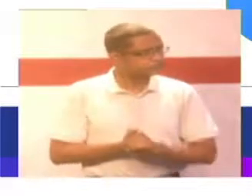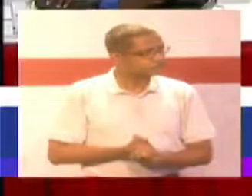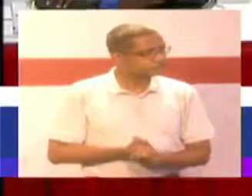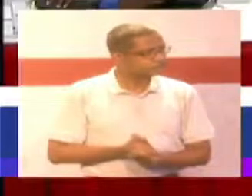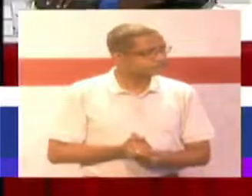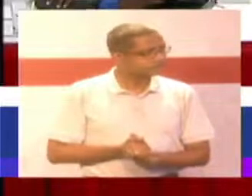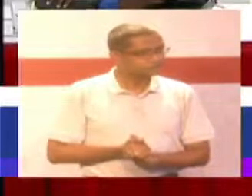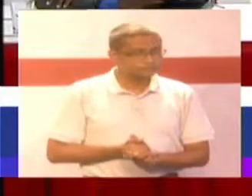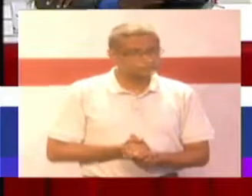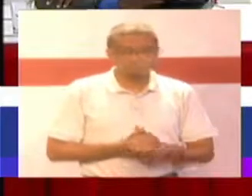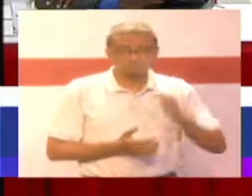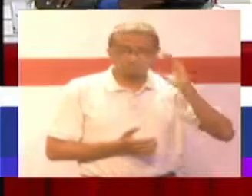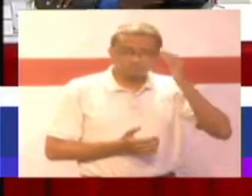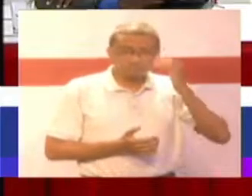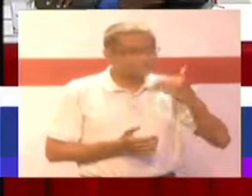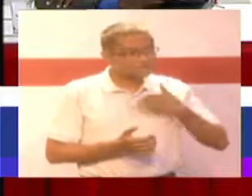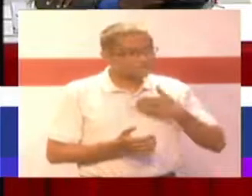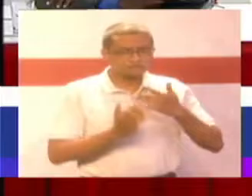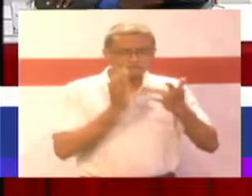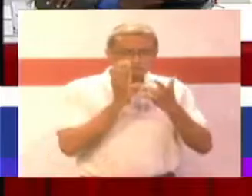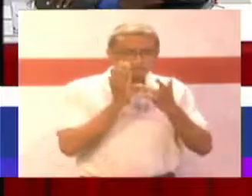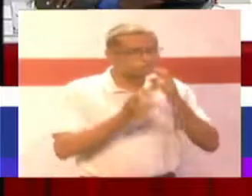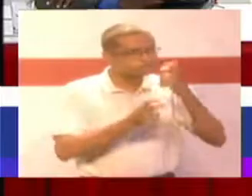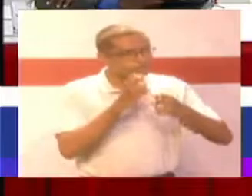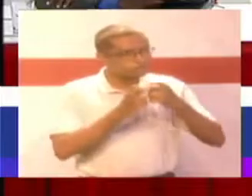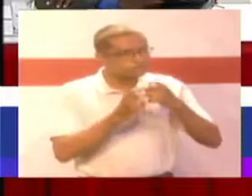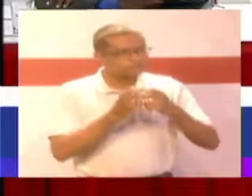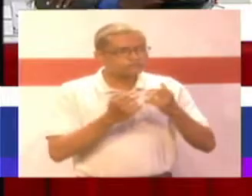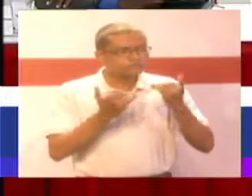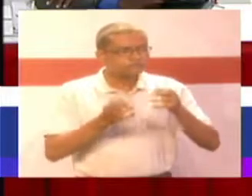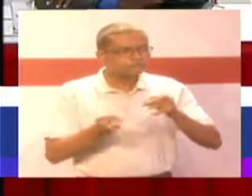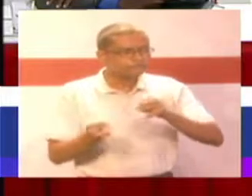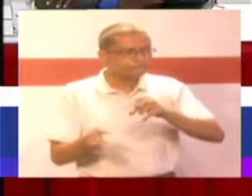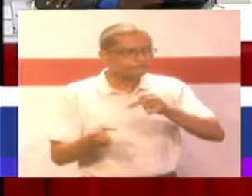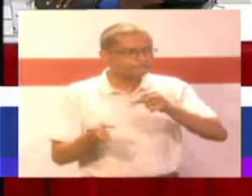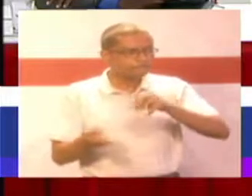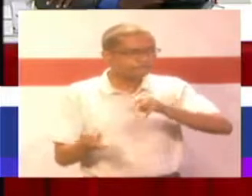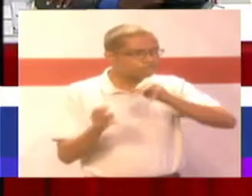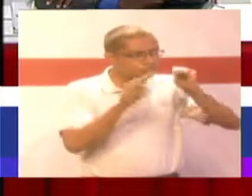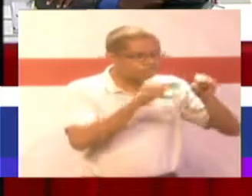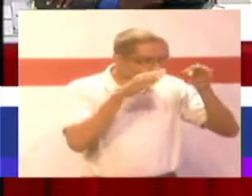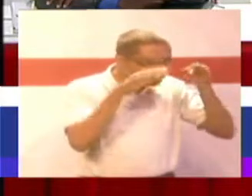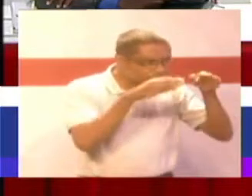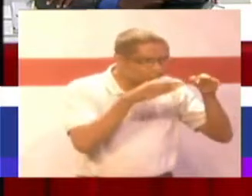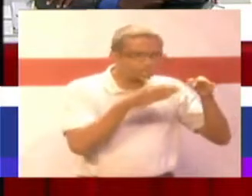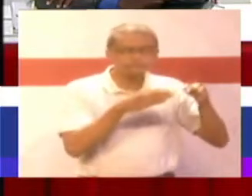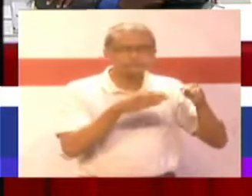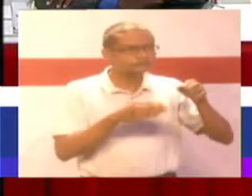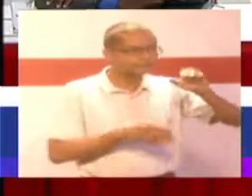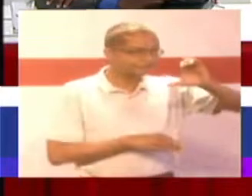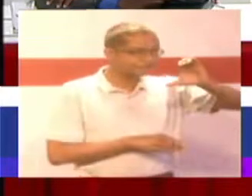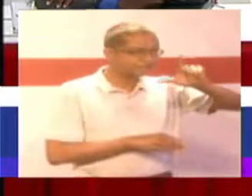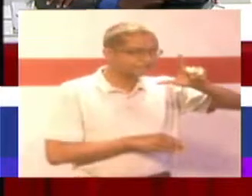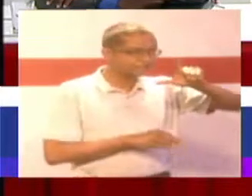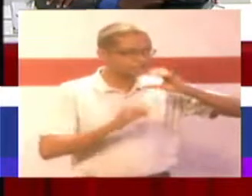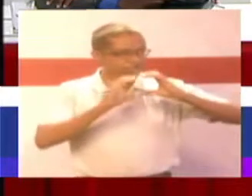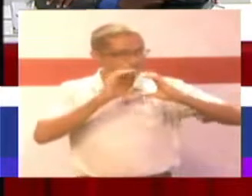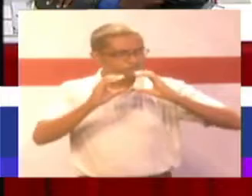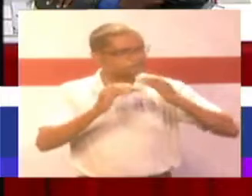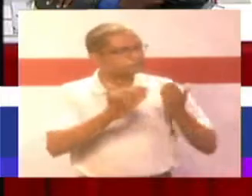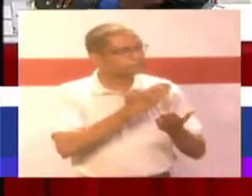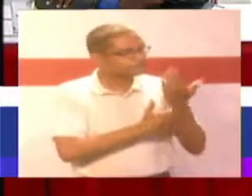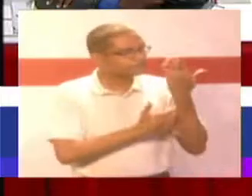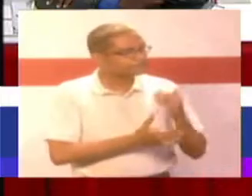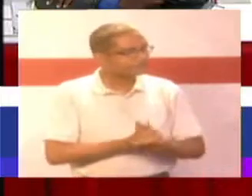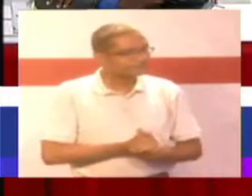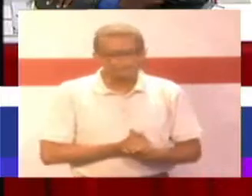Okay, seems like we're having some technical difficulties, so we'll move on to the other. CL Communications, good morning.